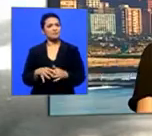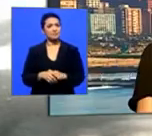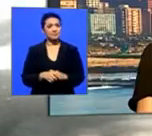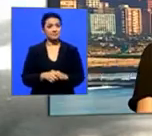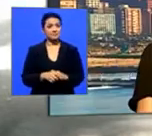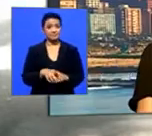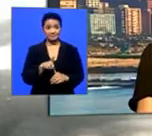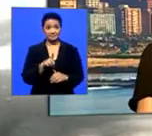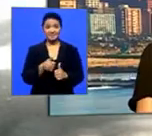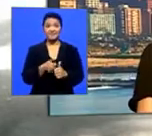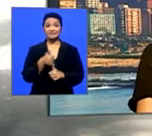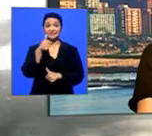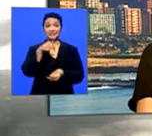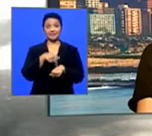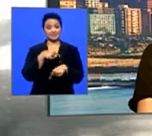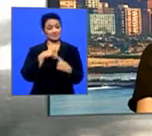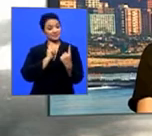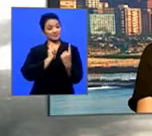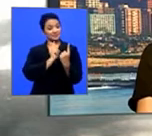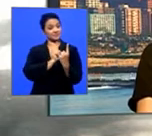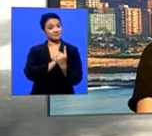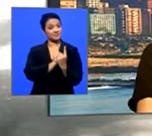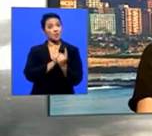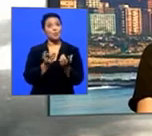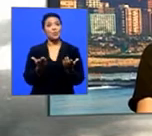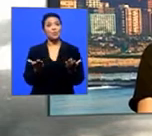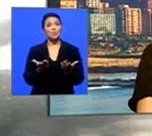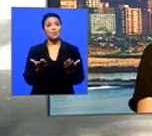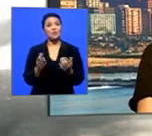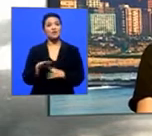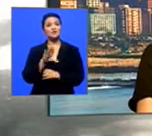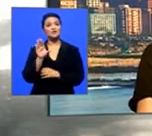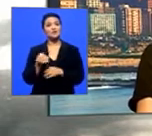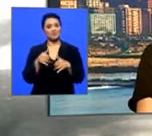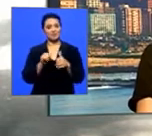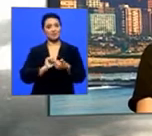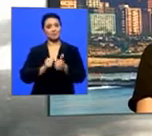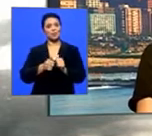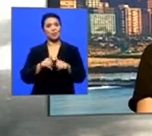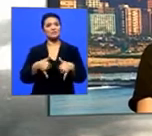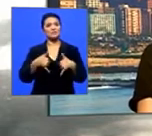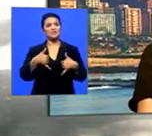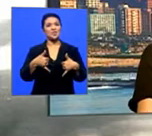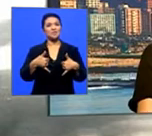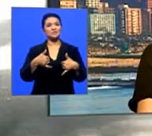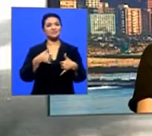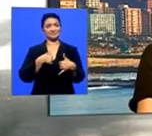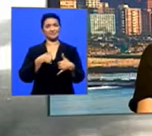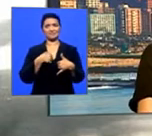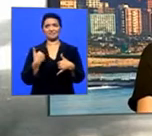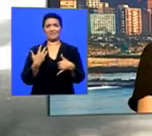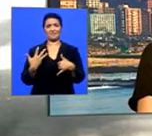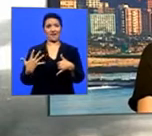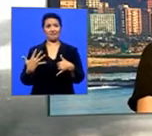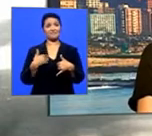Well, the very first time I met him, it was at the South African Sports Awards in 95, so I was just one of many people passing